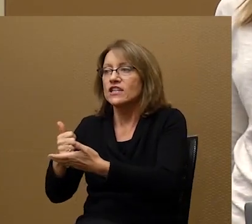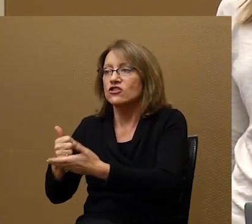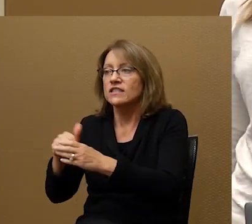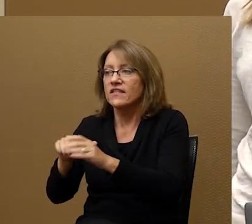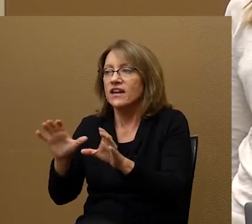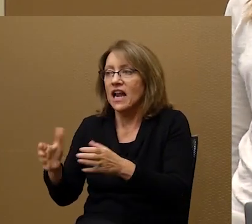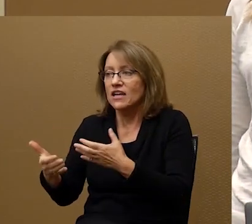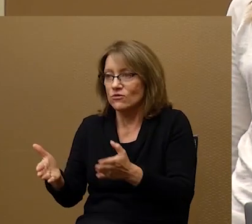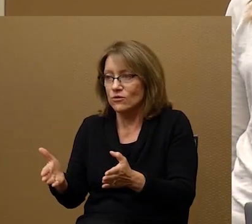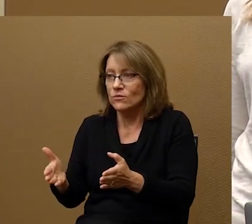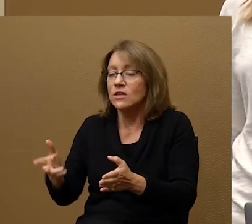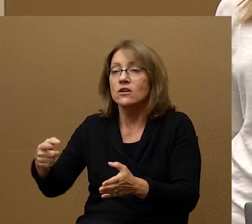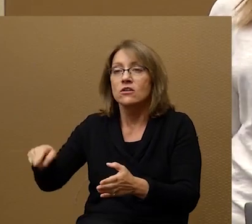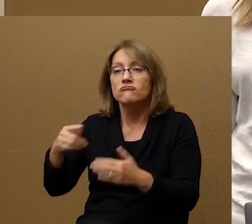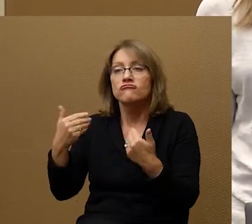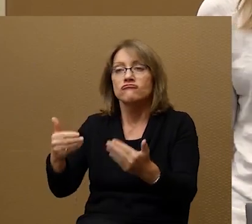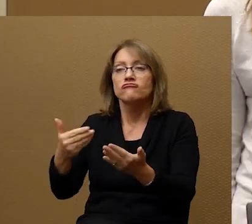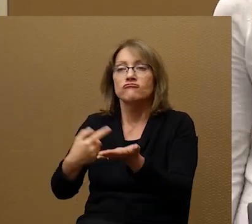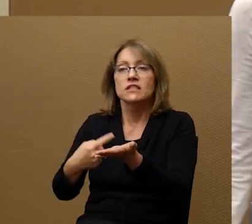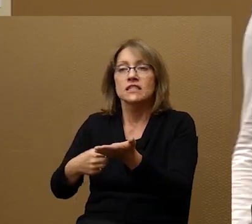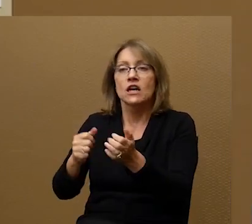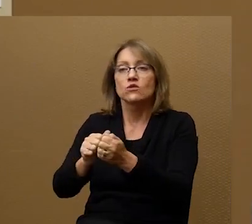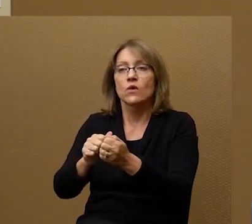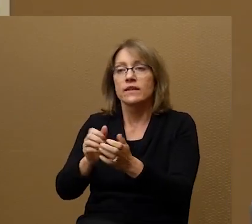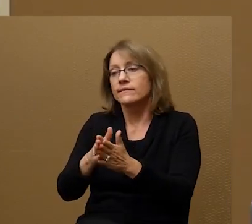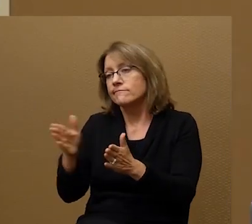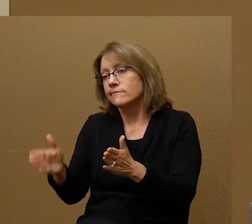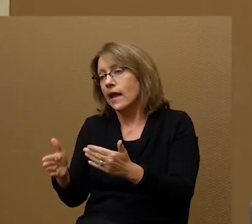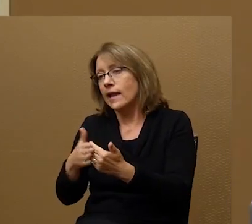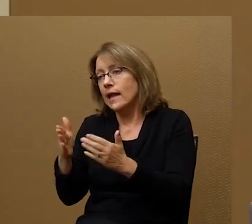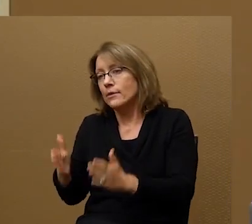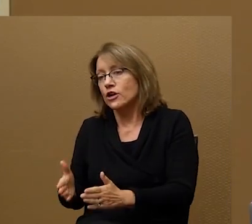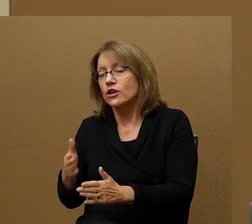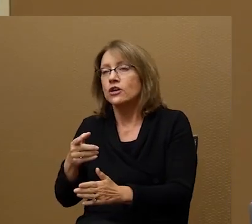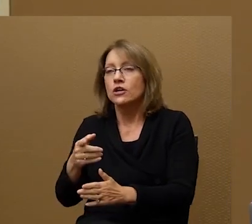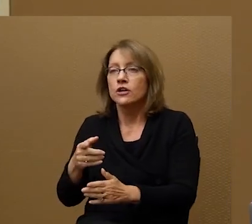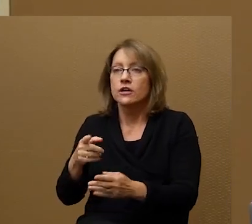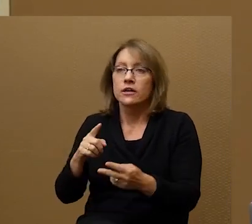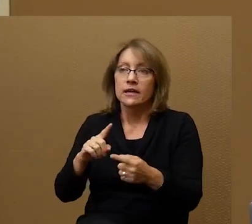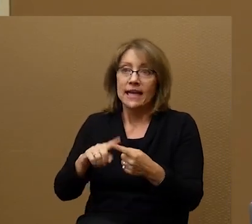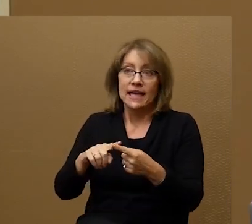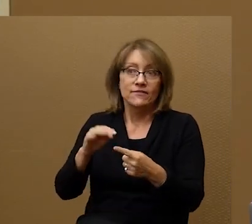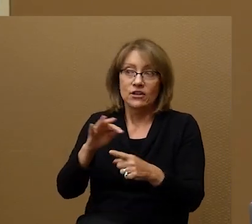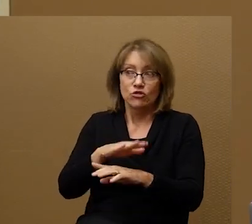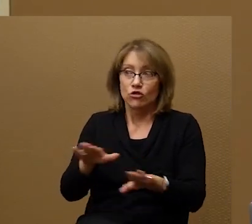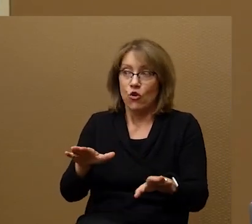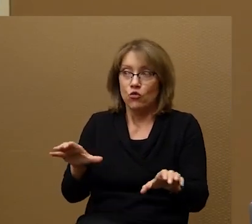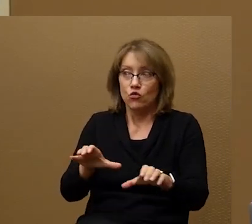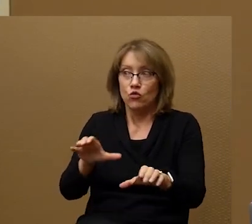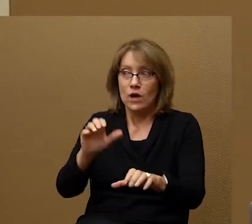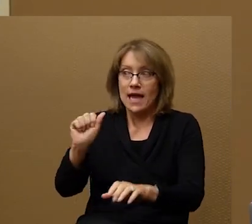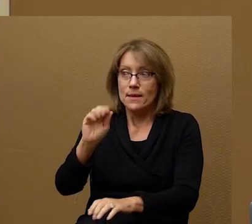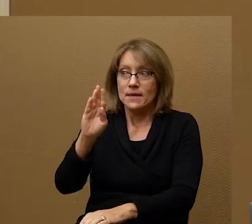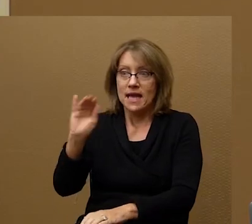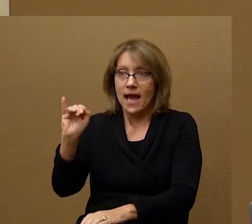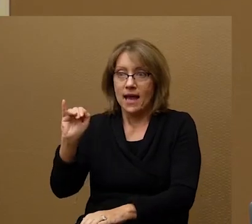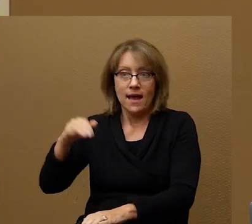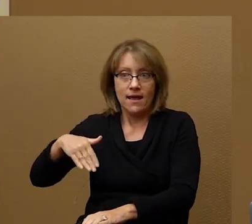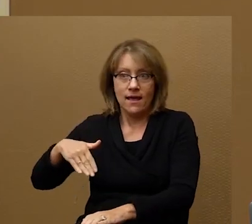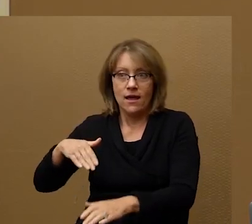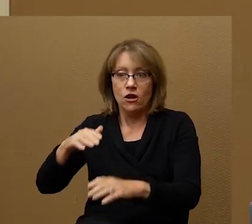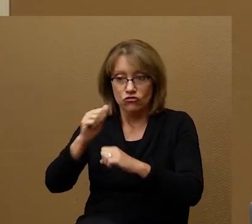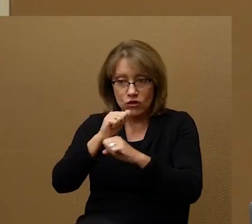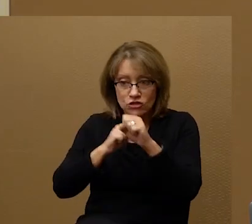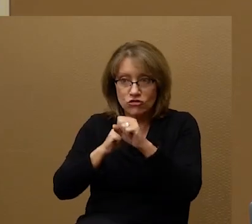partner about, one, if you don't do antecedent-based interventions or